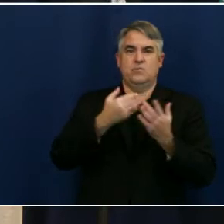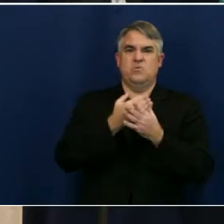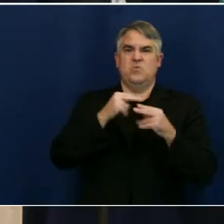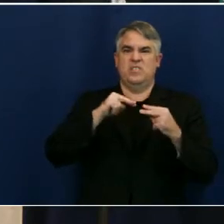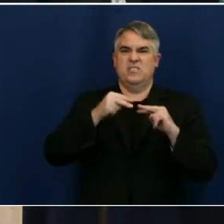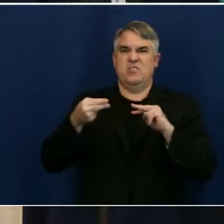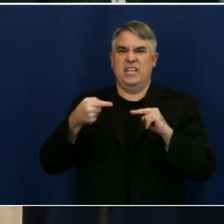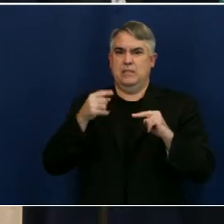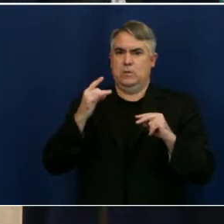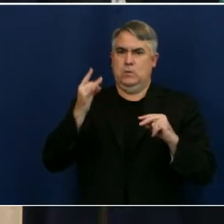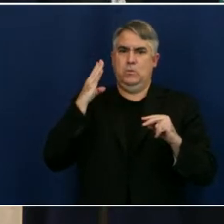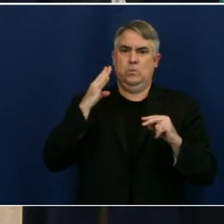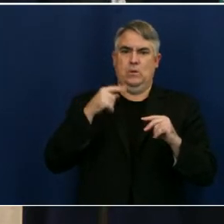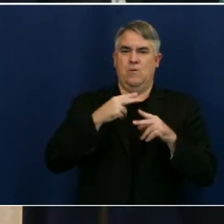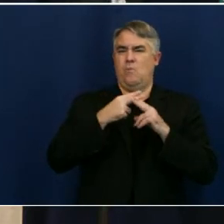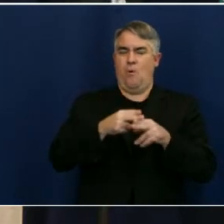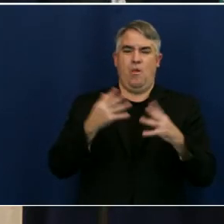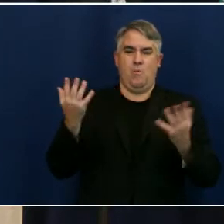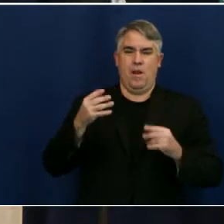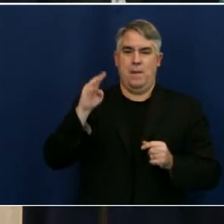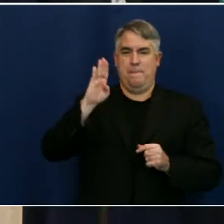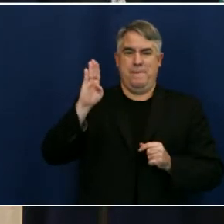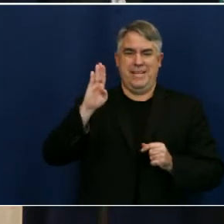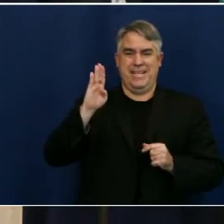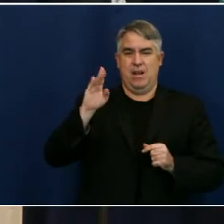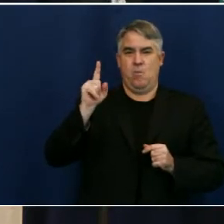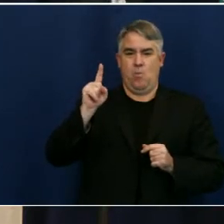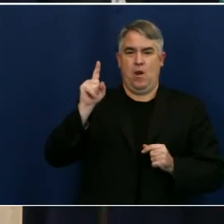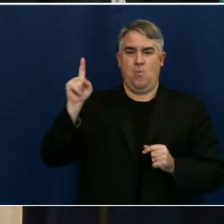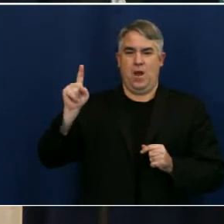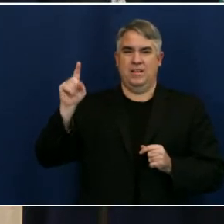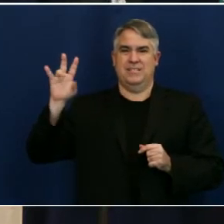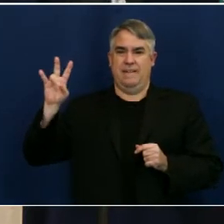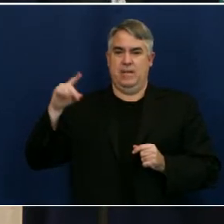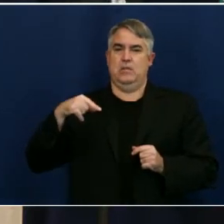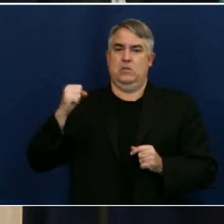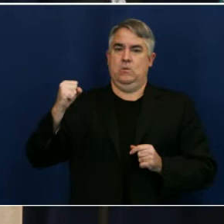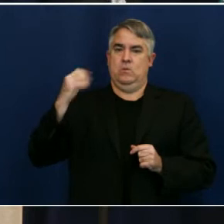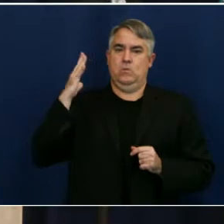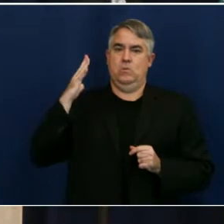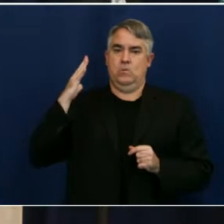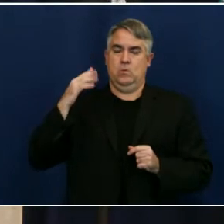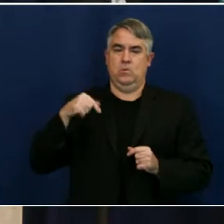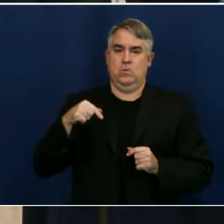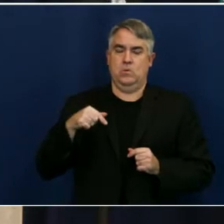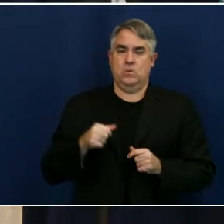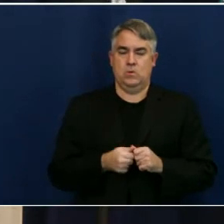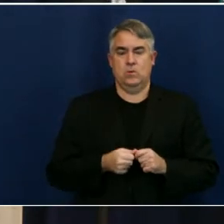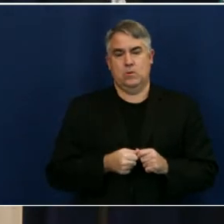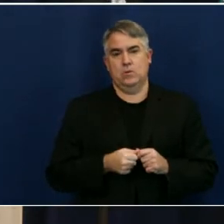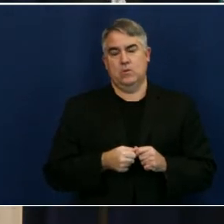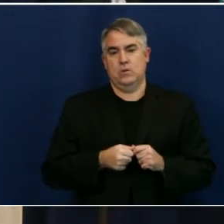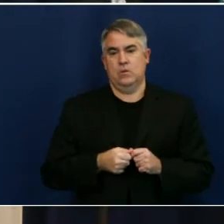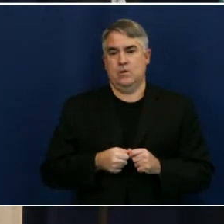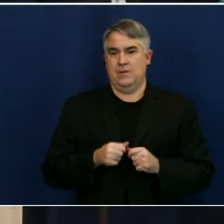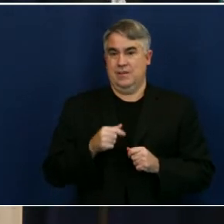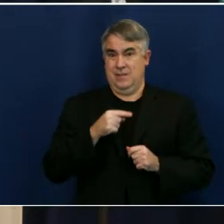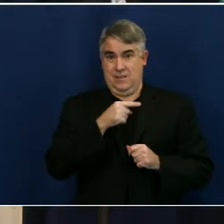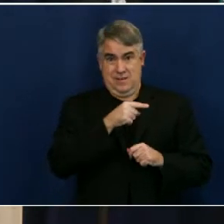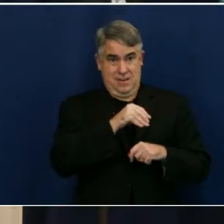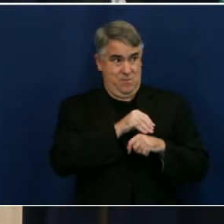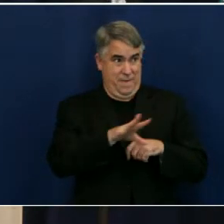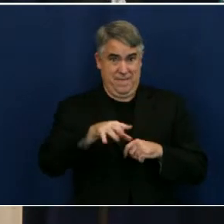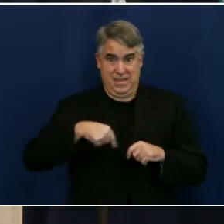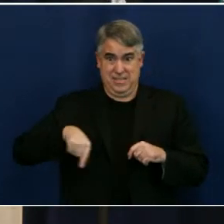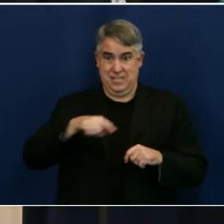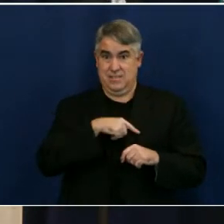B117, and there are others out there, but that's the one that has been detected here in San Diego. So there are a lot of factors in play.